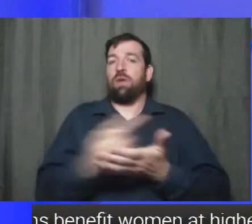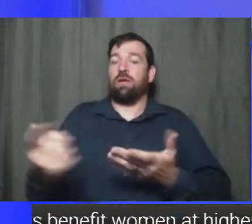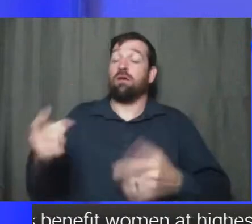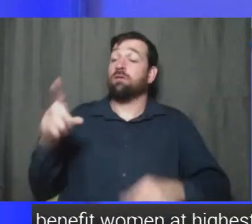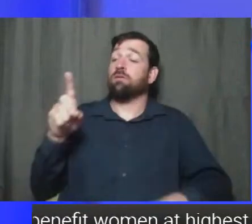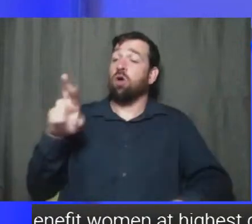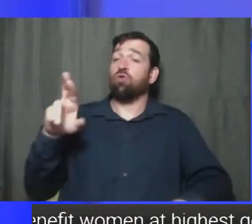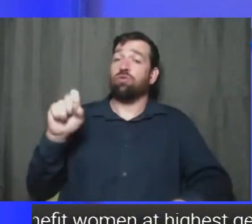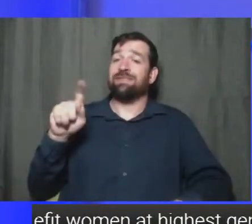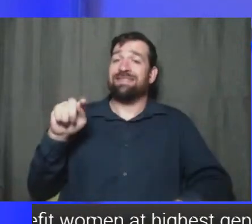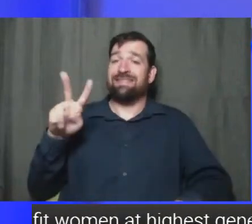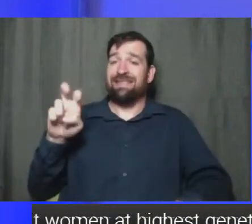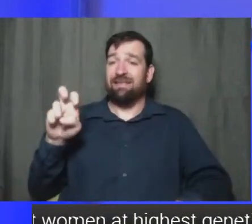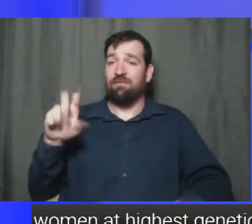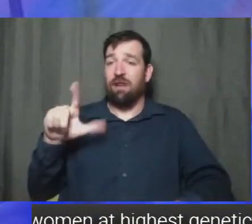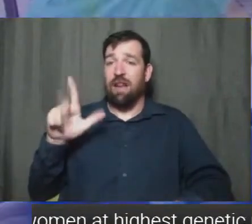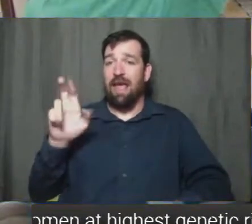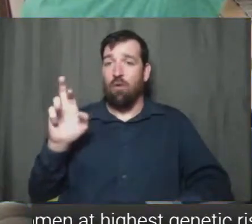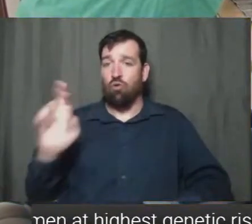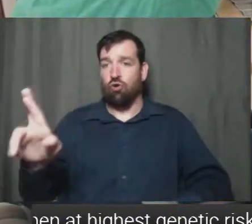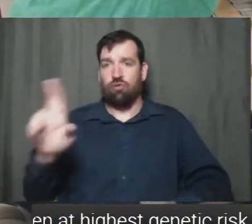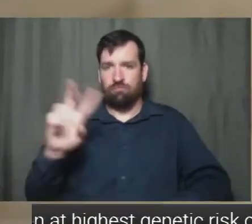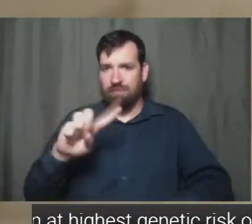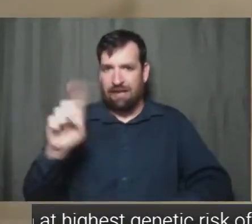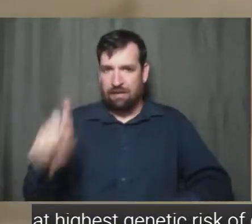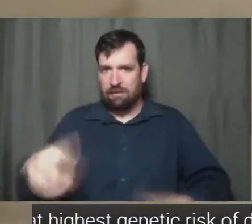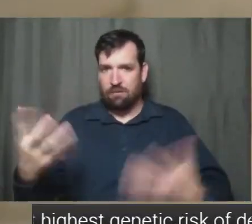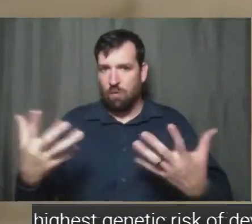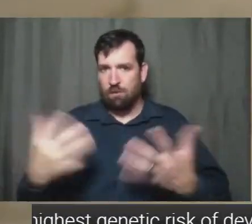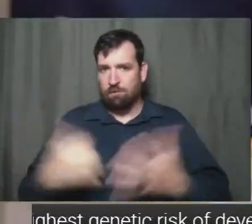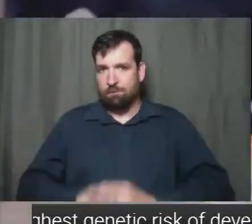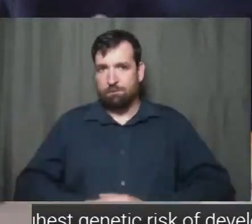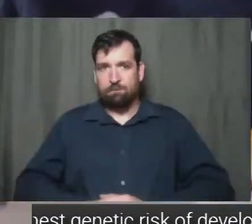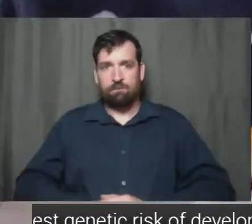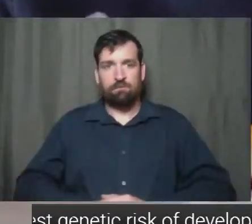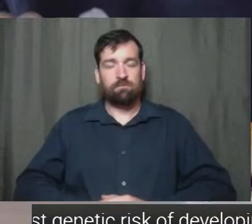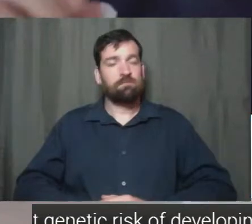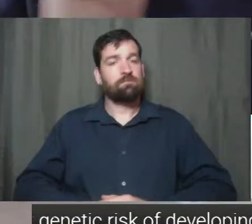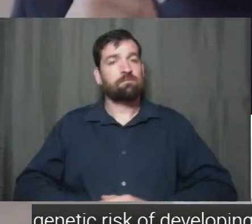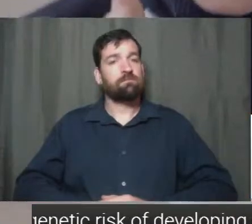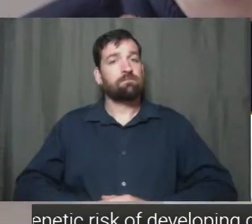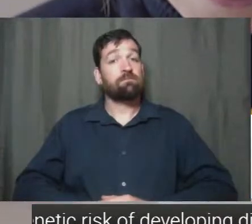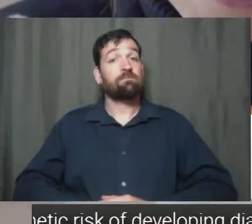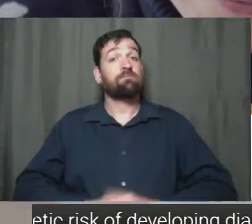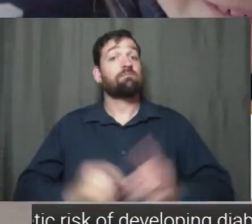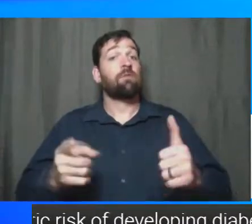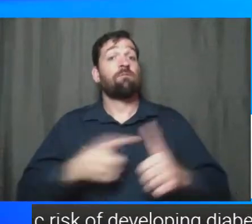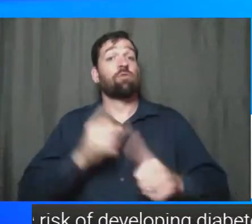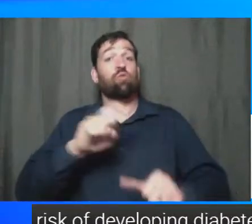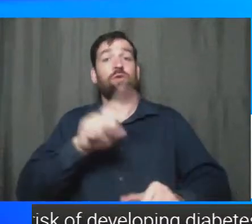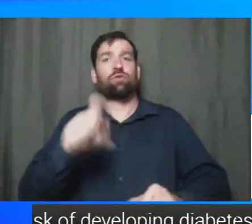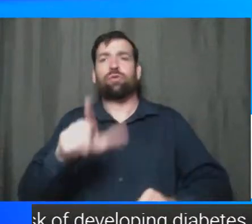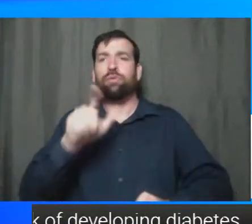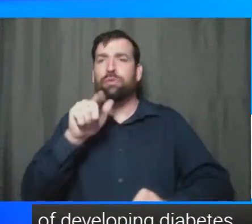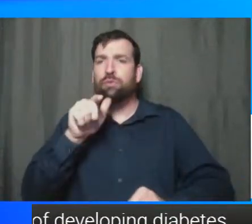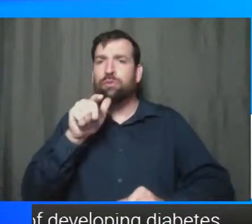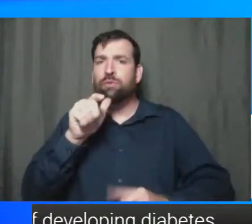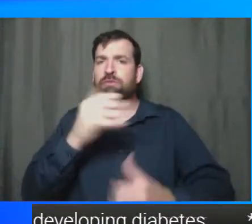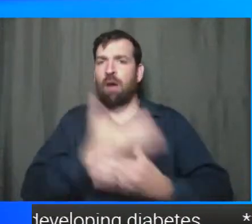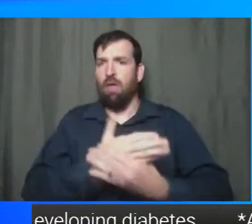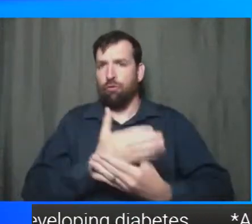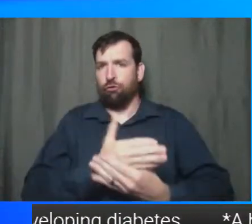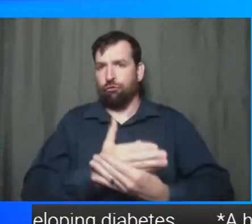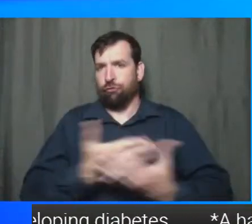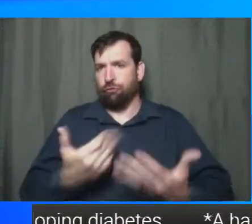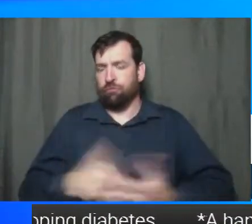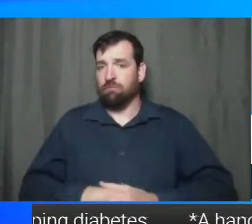yourself this one question. The first question is, who's bothered? So if If somebody